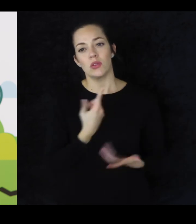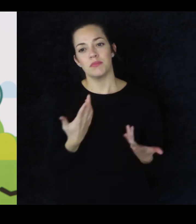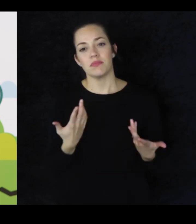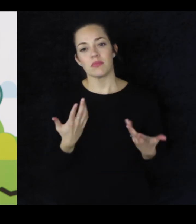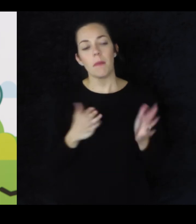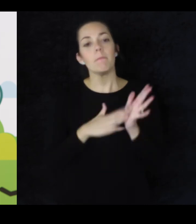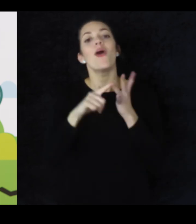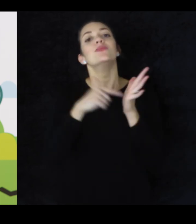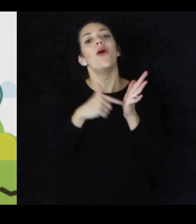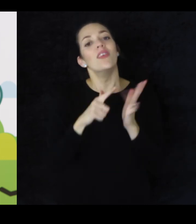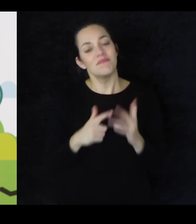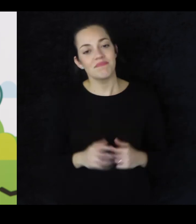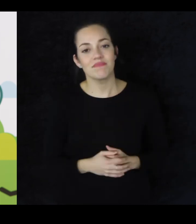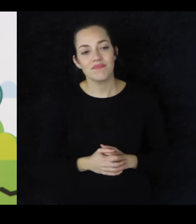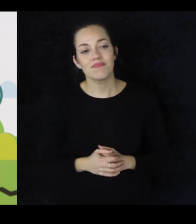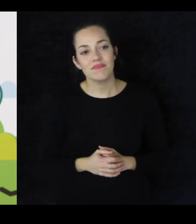motto, which is that